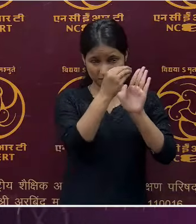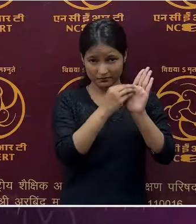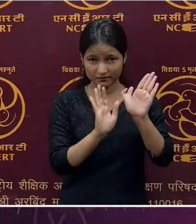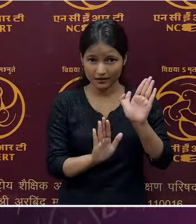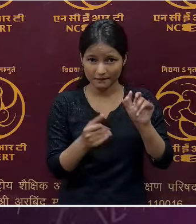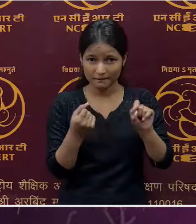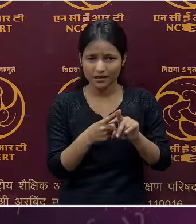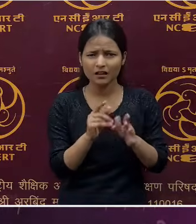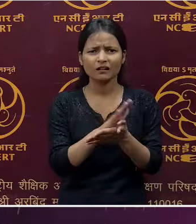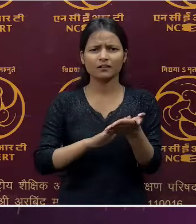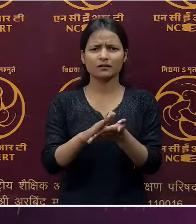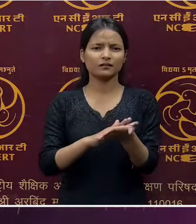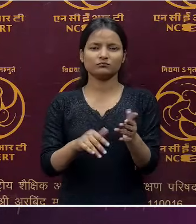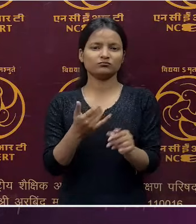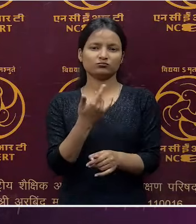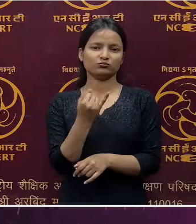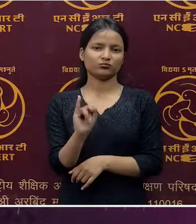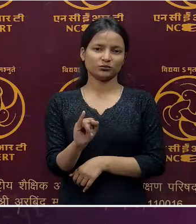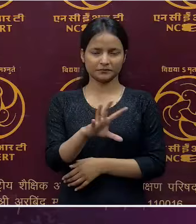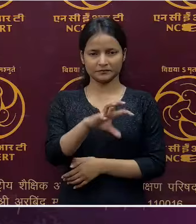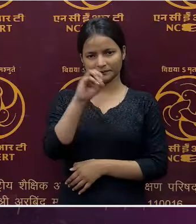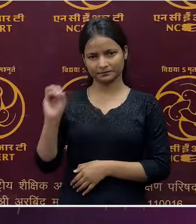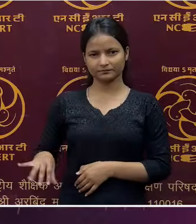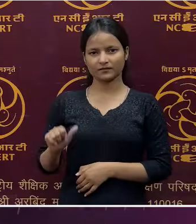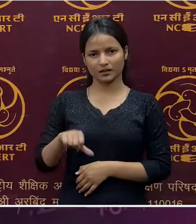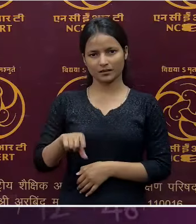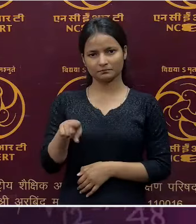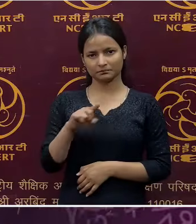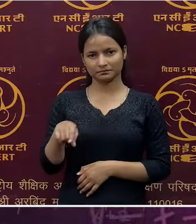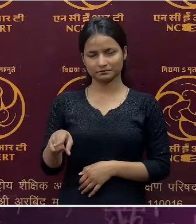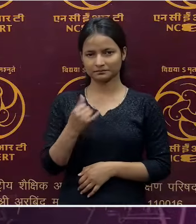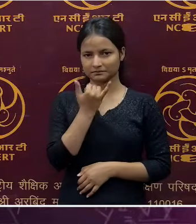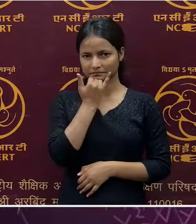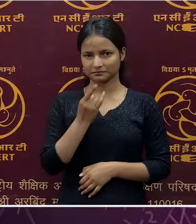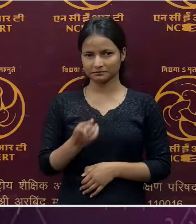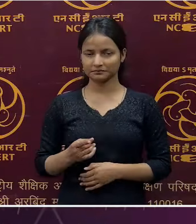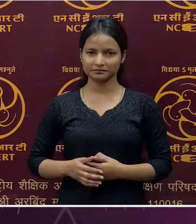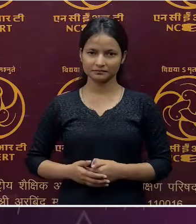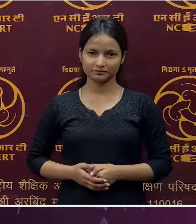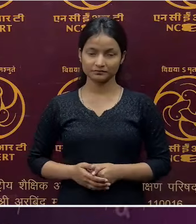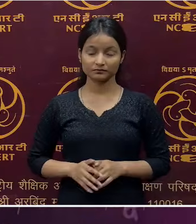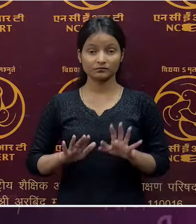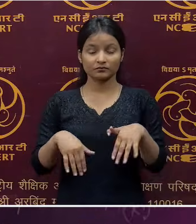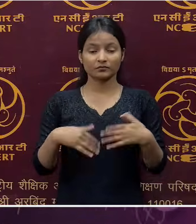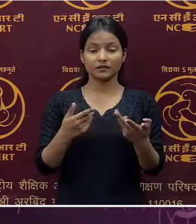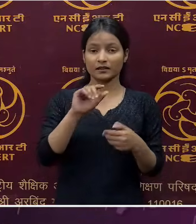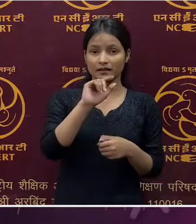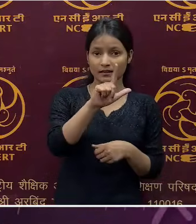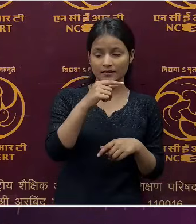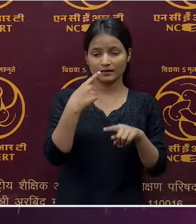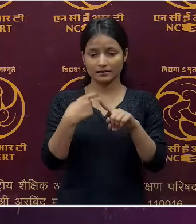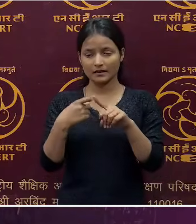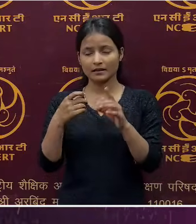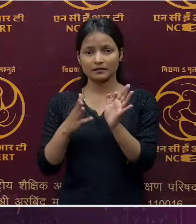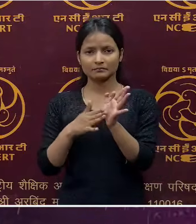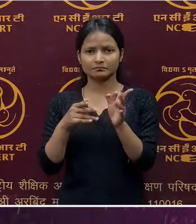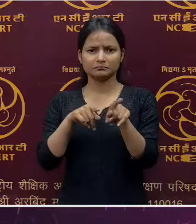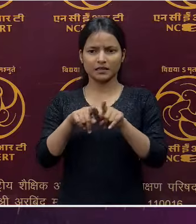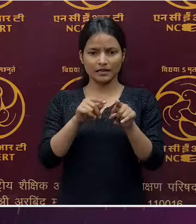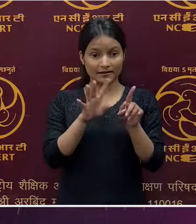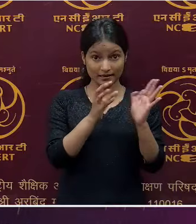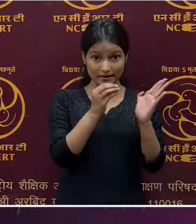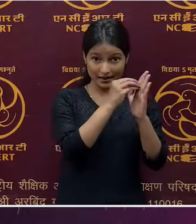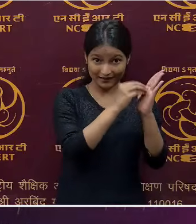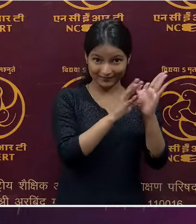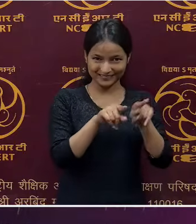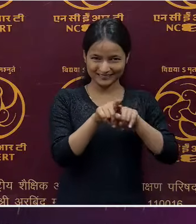W is not in the set A, then how can it be the W comma L can be the ordered pair? So it's not the example of.